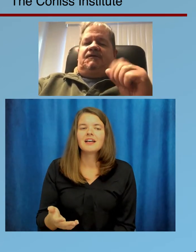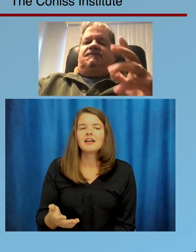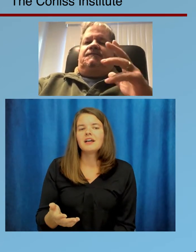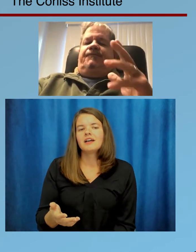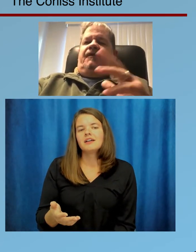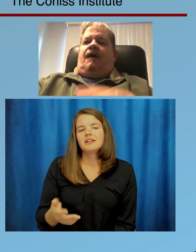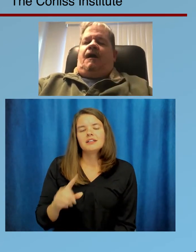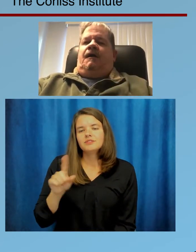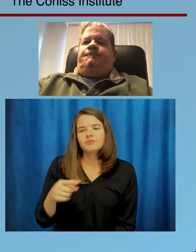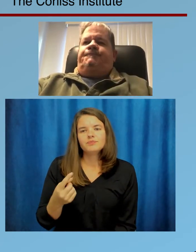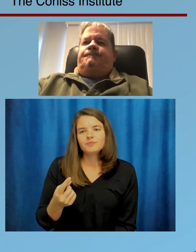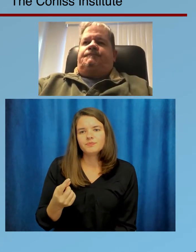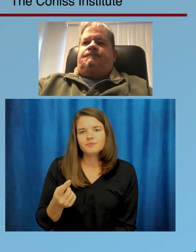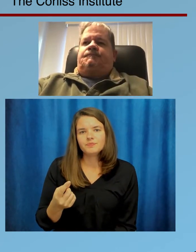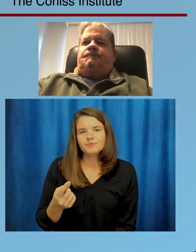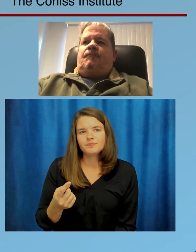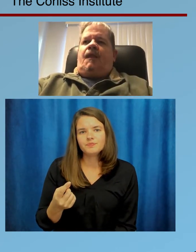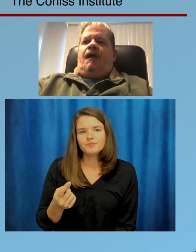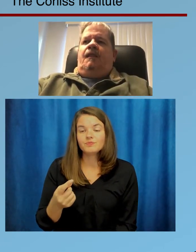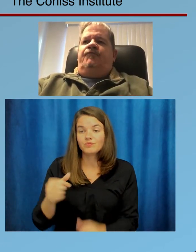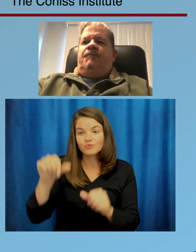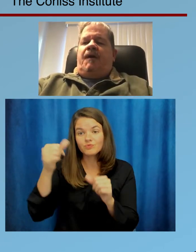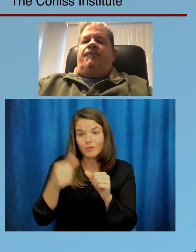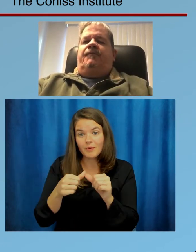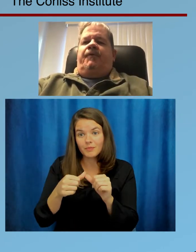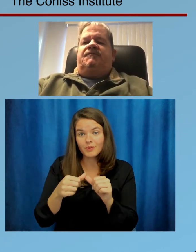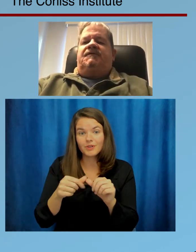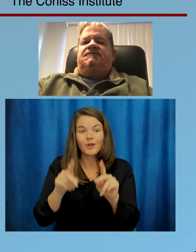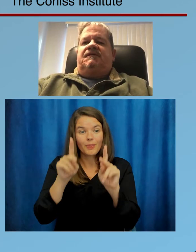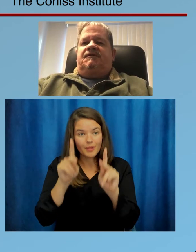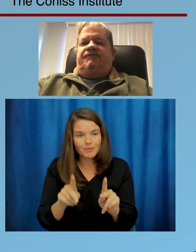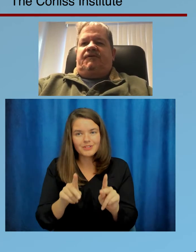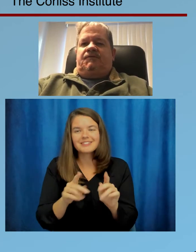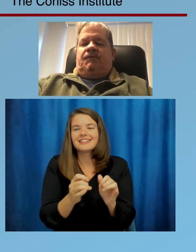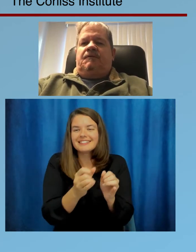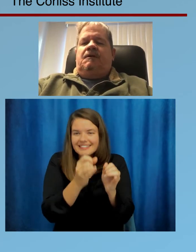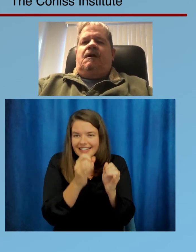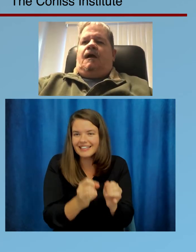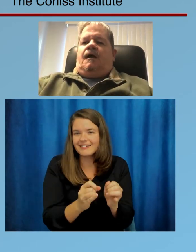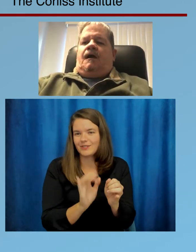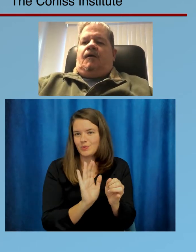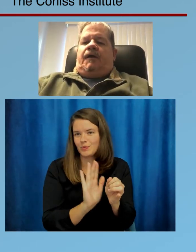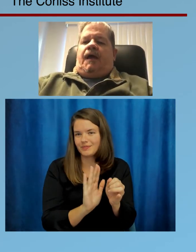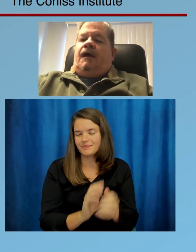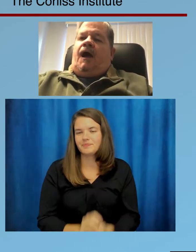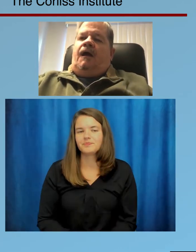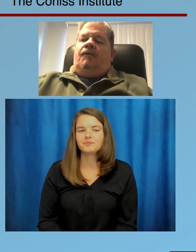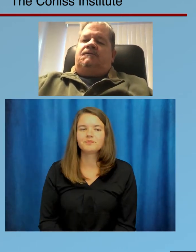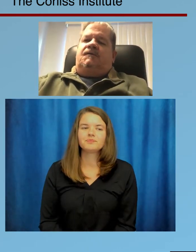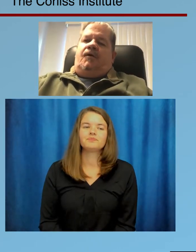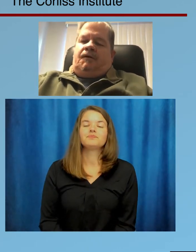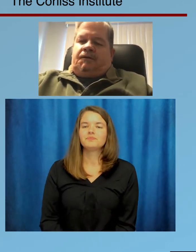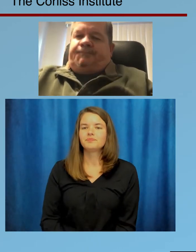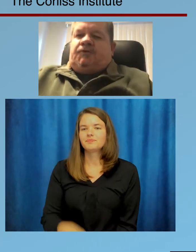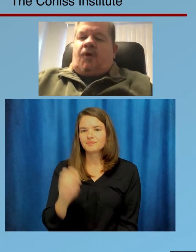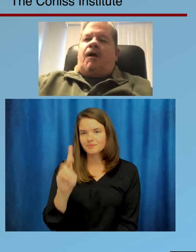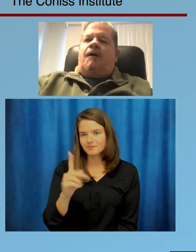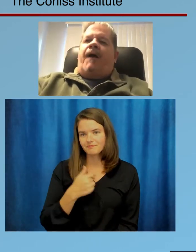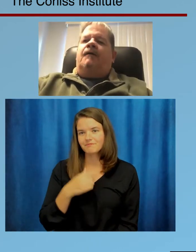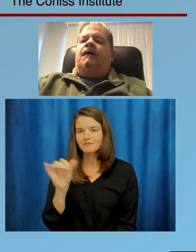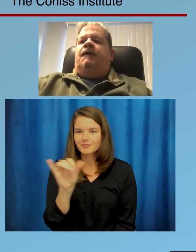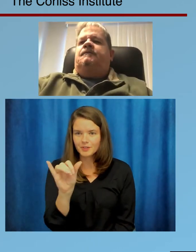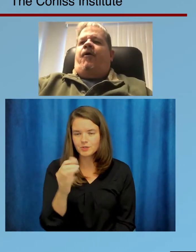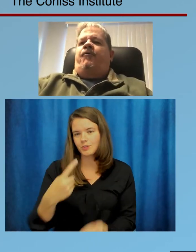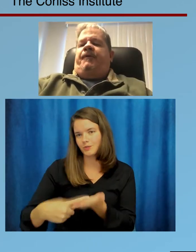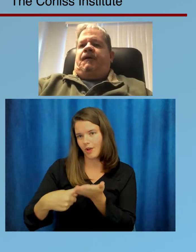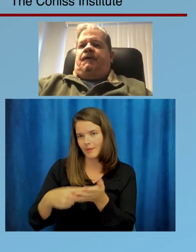it's just uh, remember the person who's an individual. Okay, I also want to talk